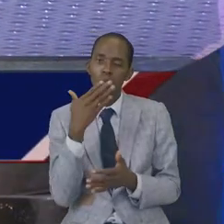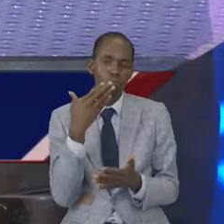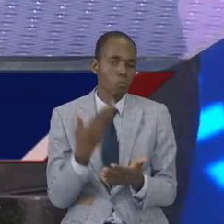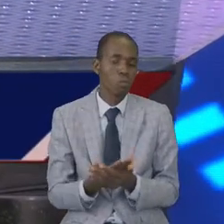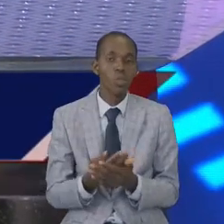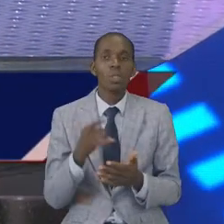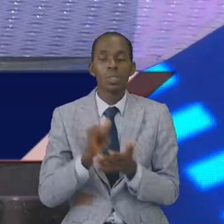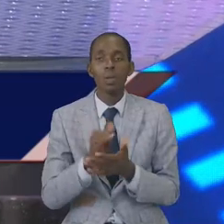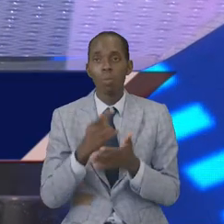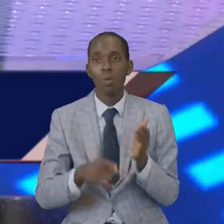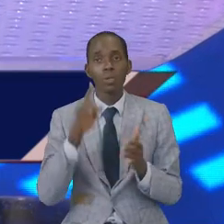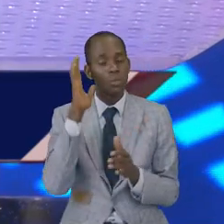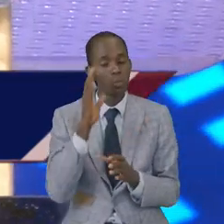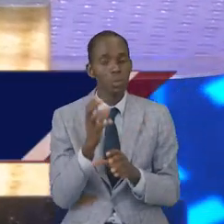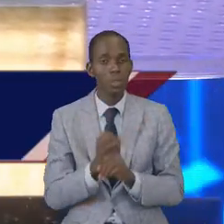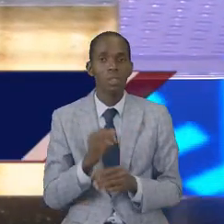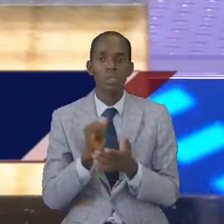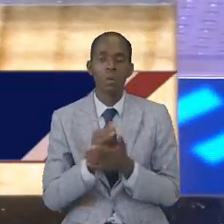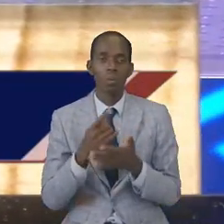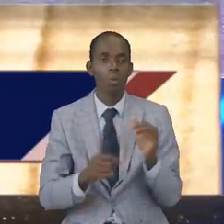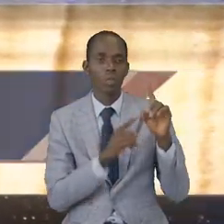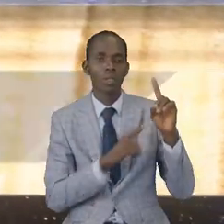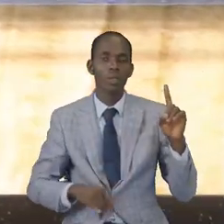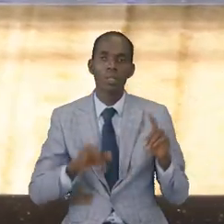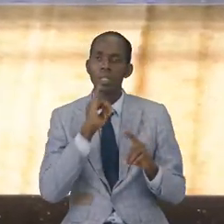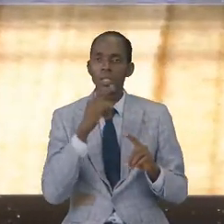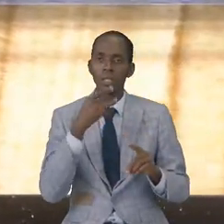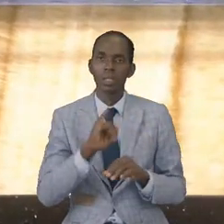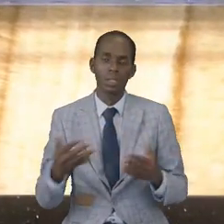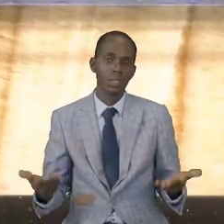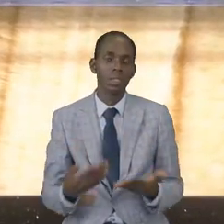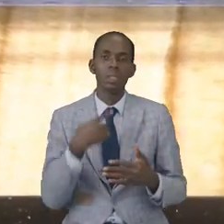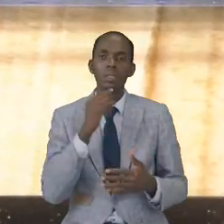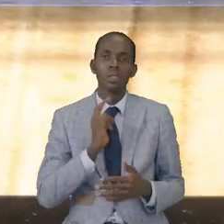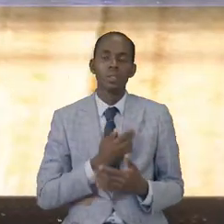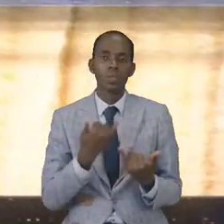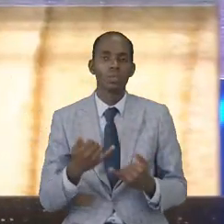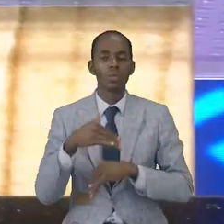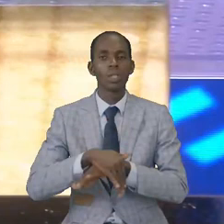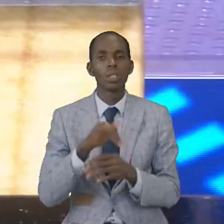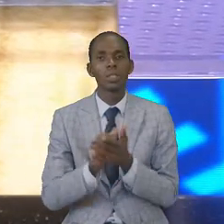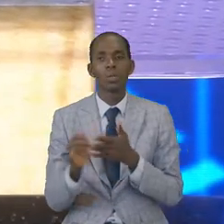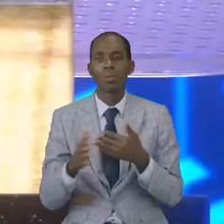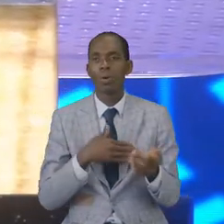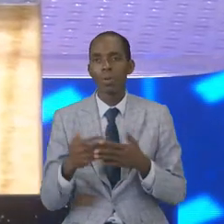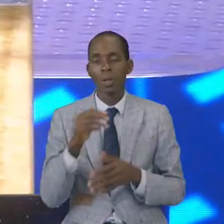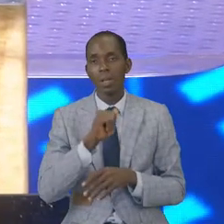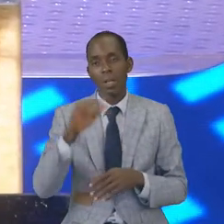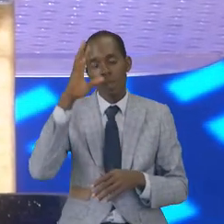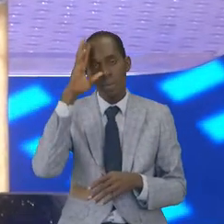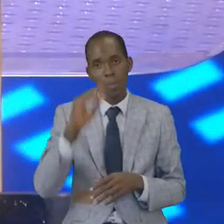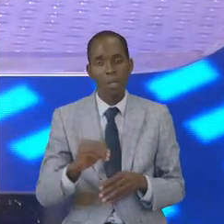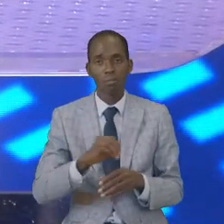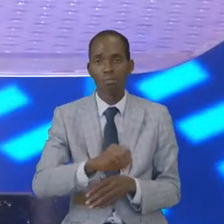that's what you harvest. That's what the Lord is saying. He's telling us tonight that whatsoever a man